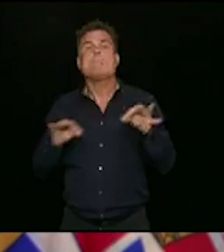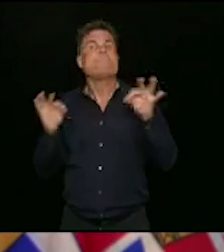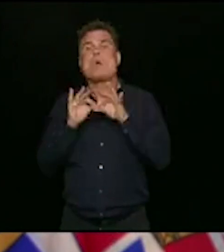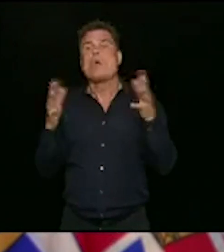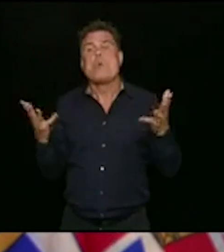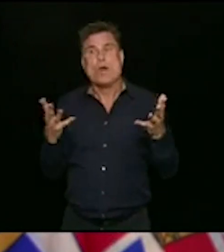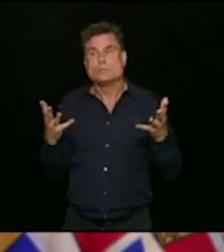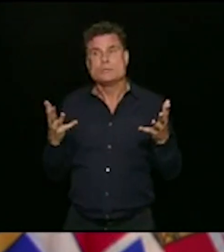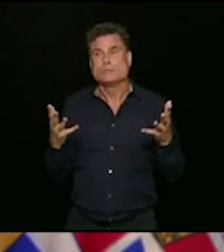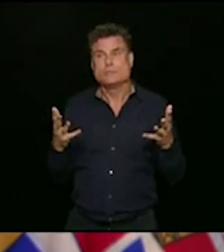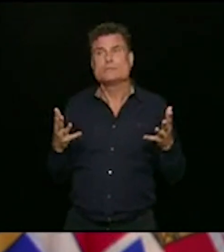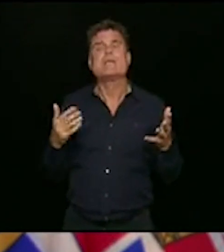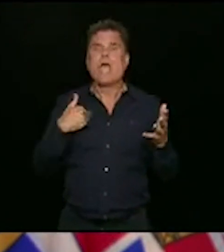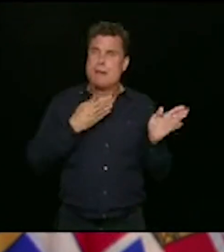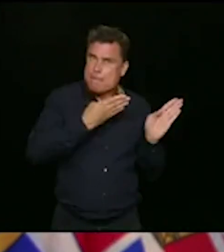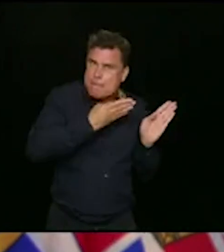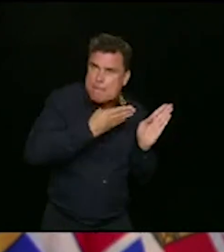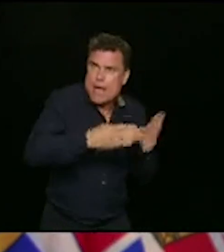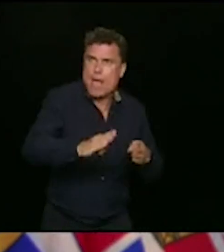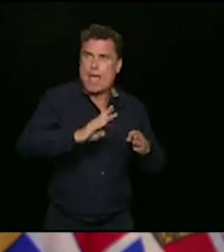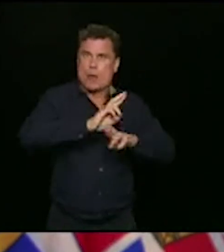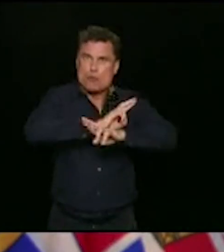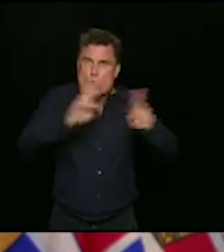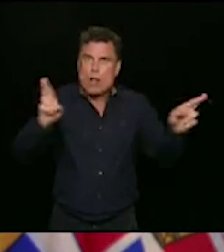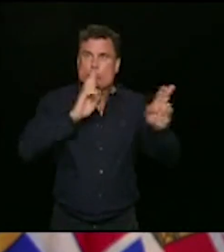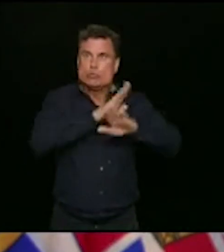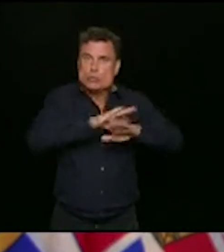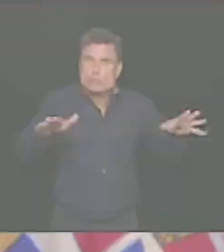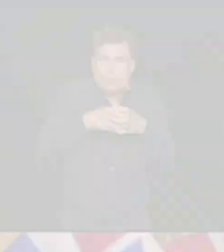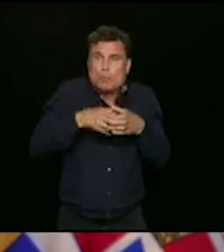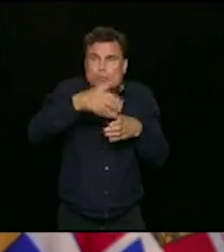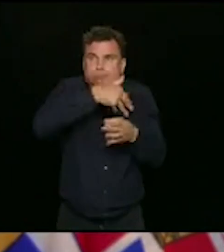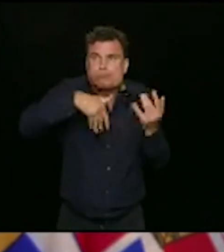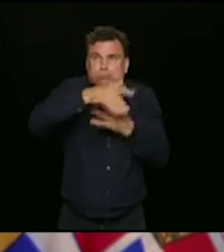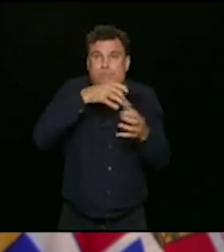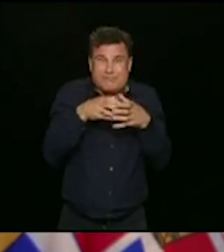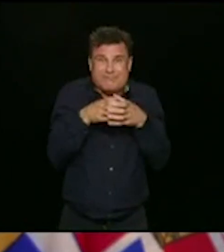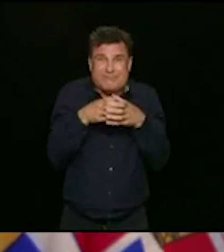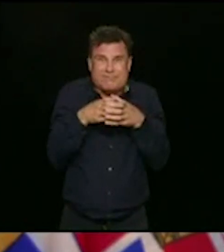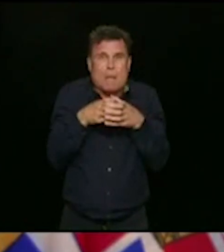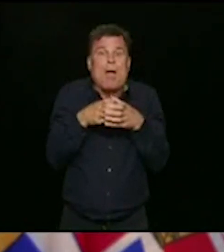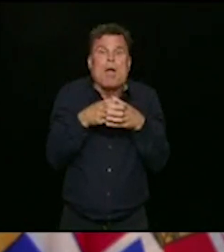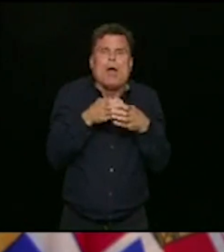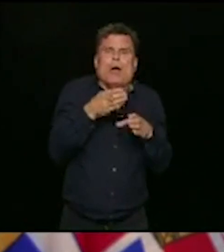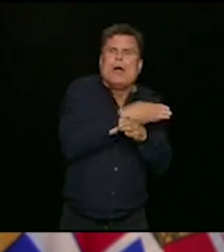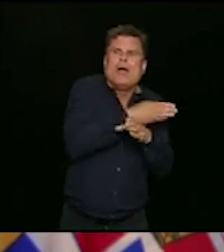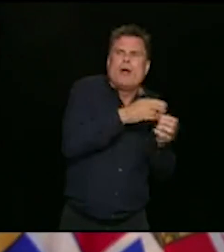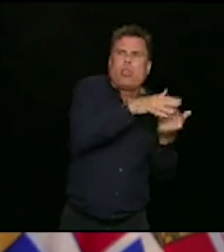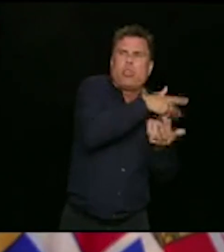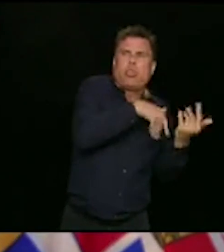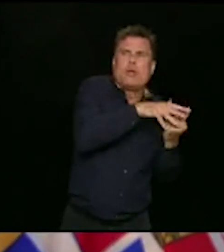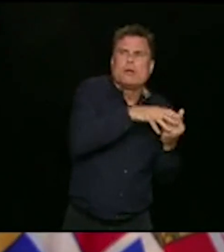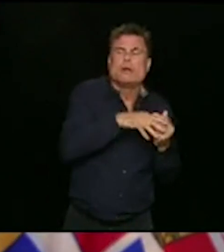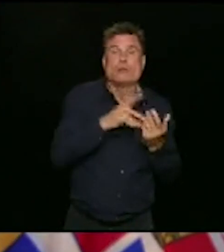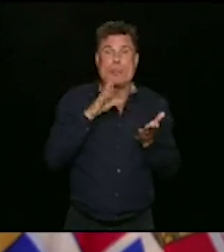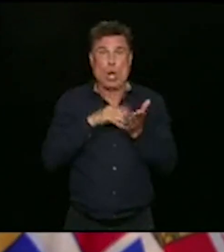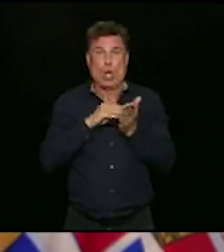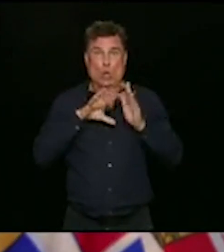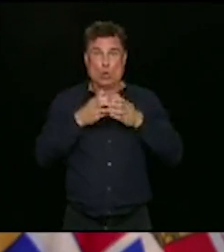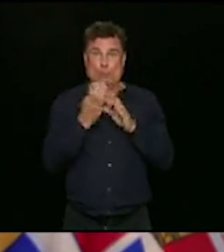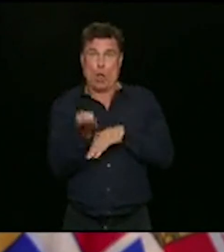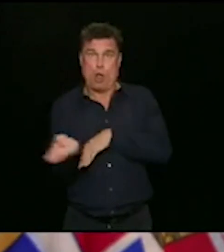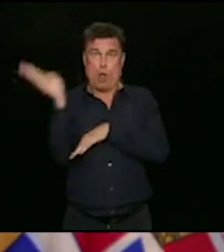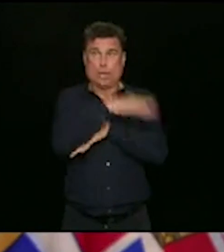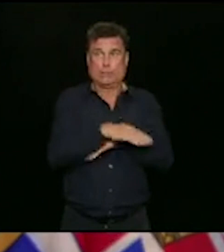sure that we're doing what we need to do so it's safe for children on that Tuesday. I think the concept of the pods and bubbles are